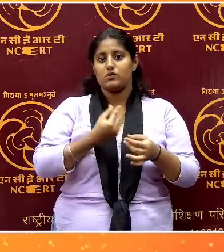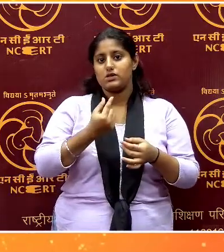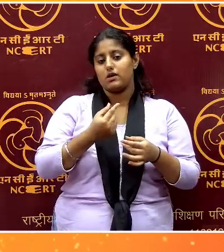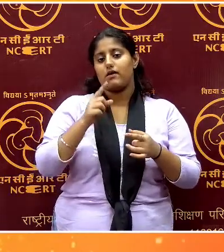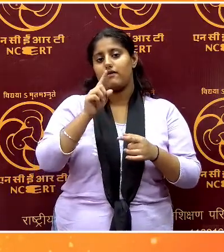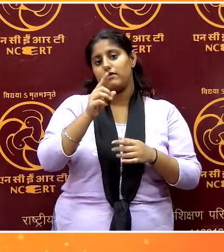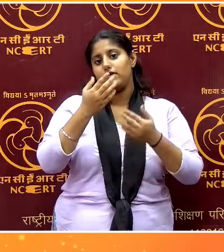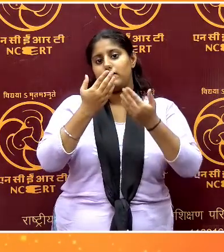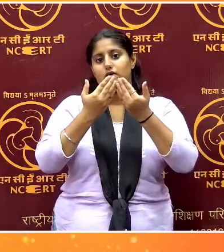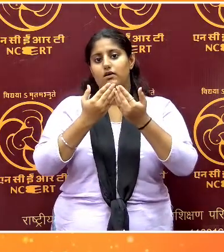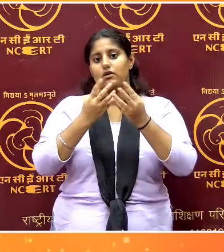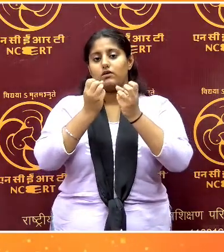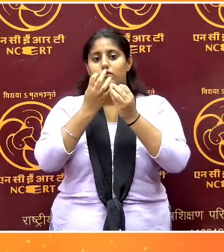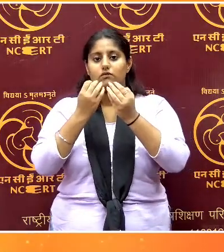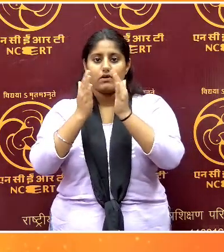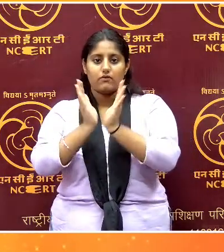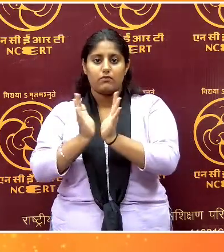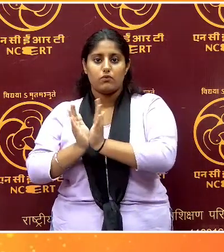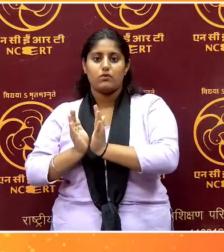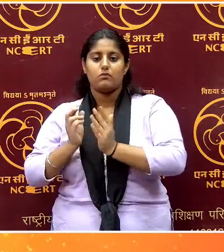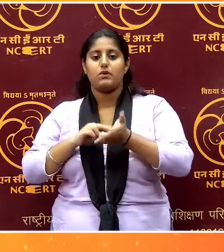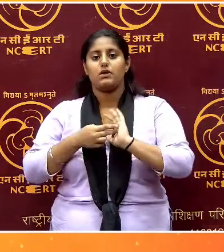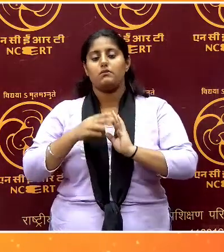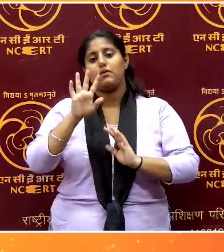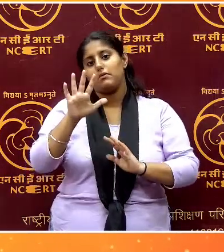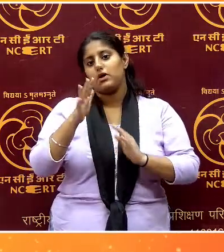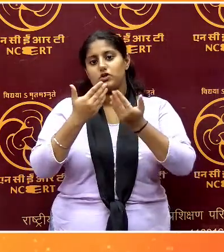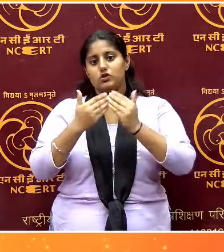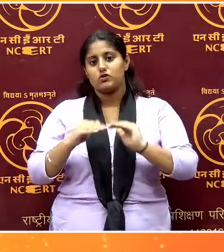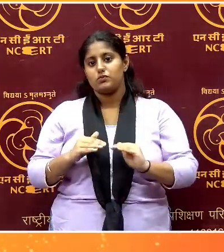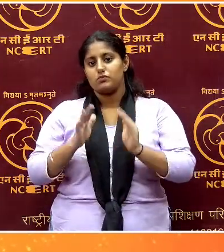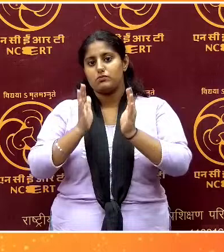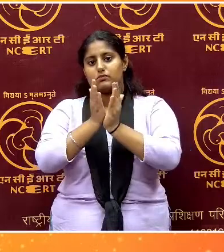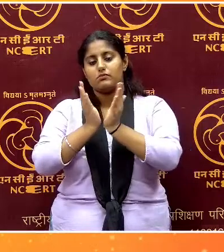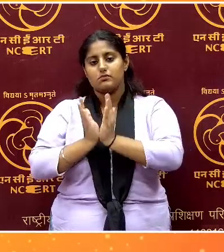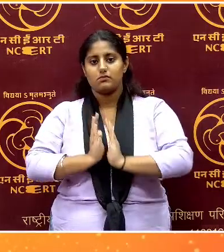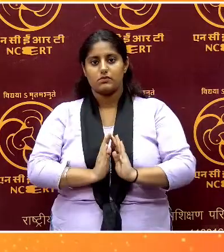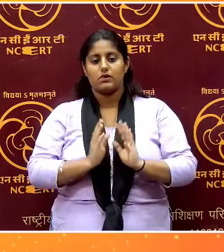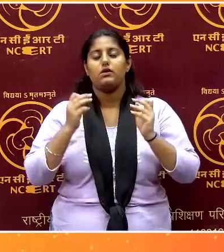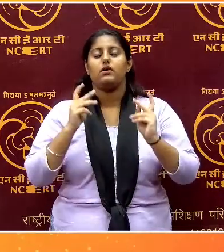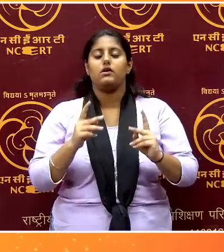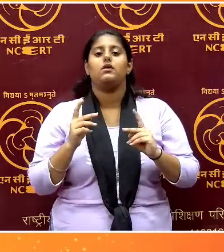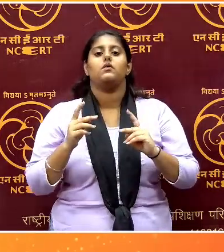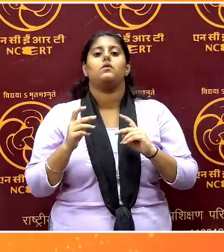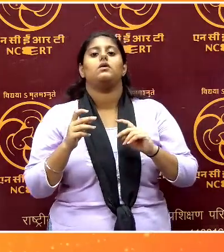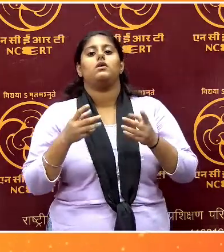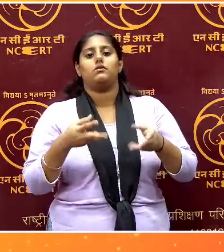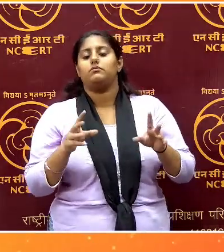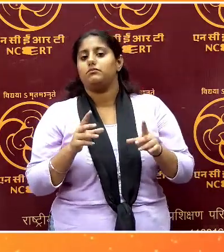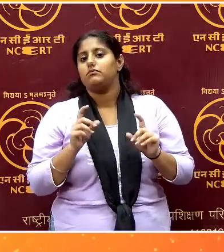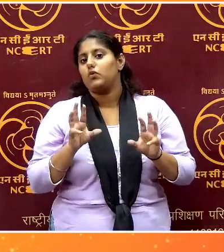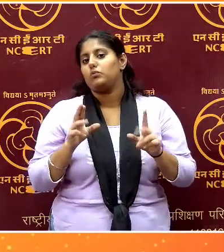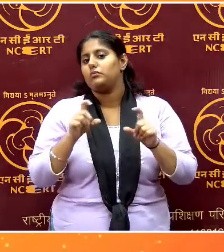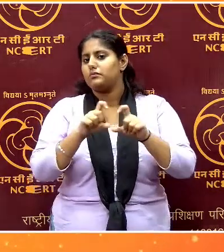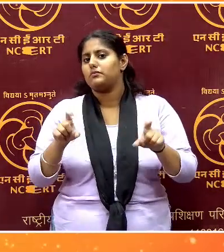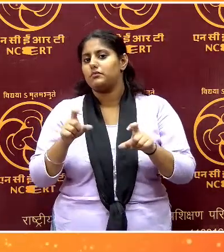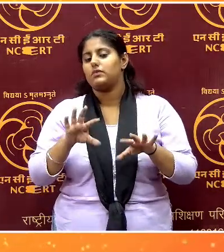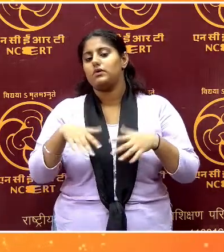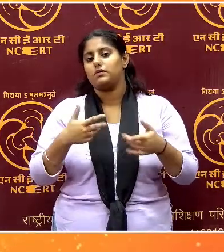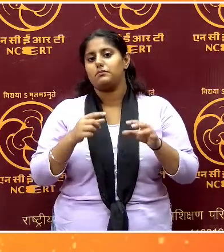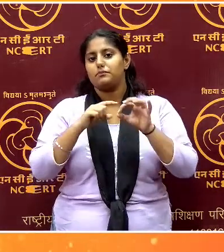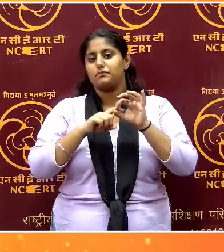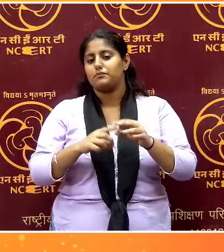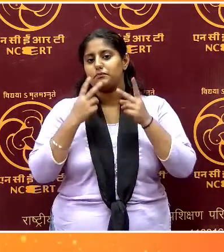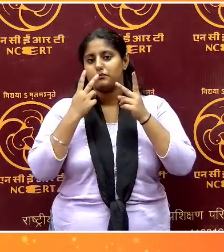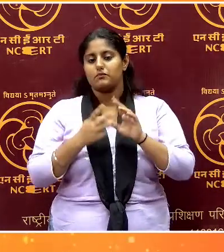1 flower pot is equal to 5 plants. Right. Okay. Clear. I hope it is clear. Yes, ma'am. Now come to the next question. How much